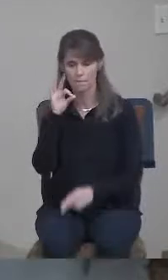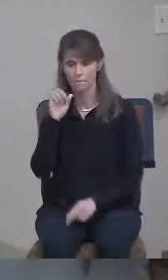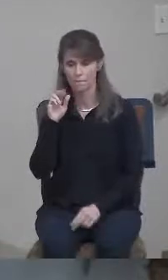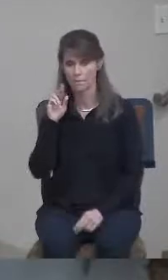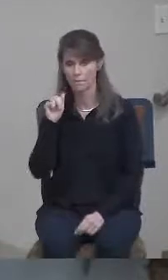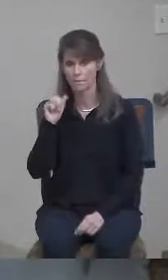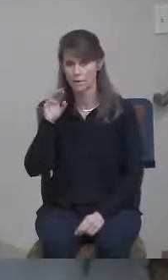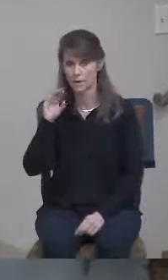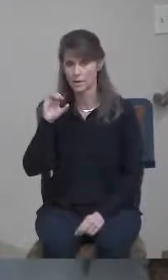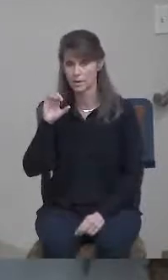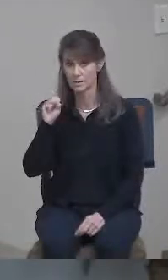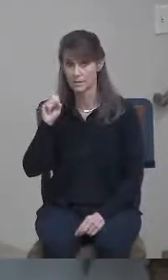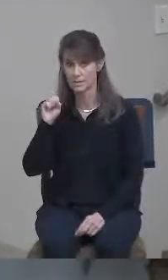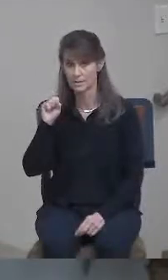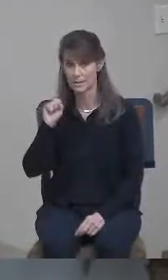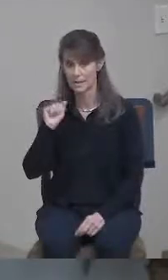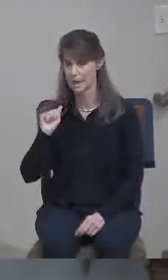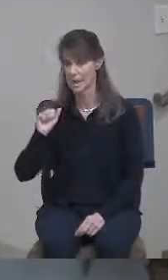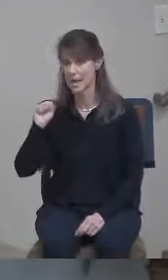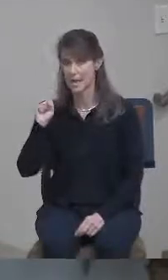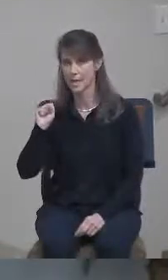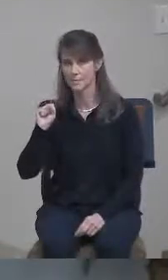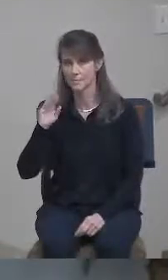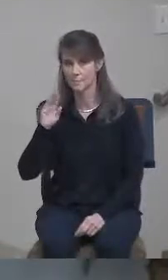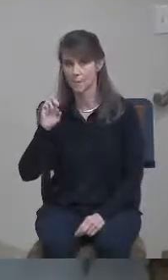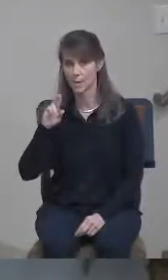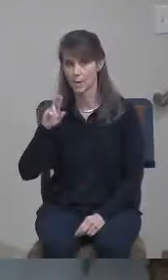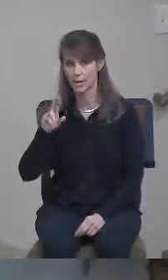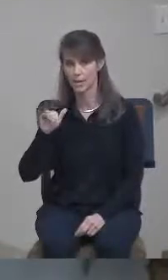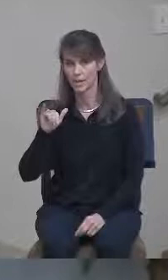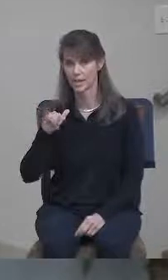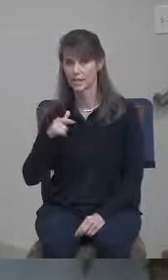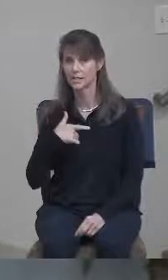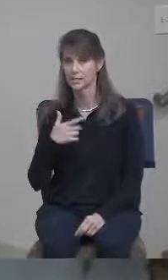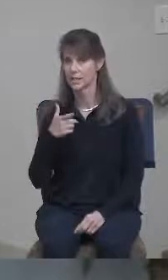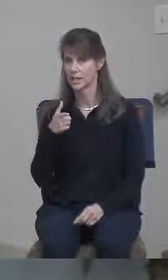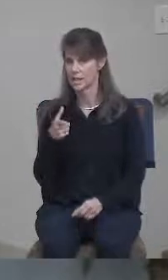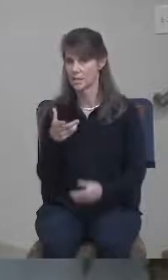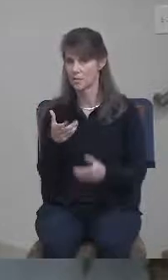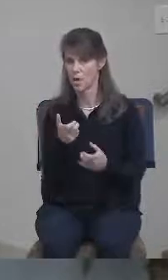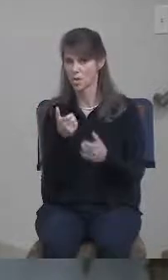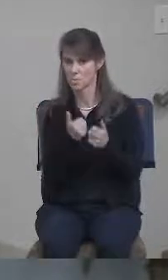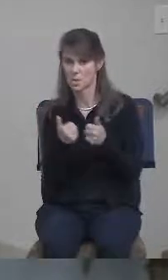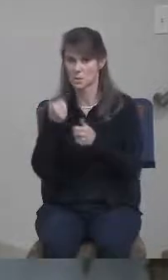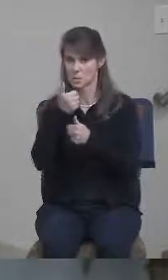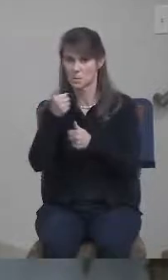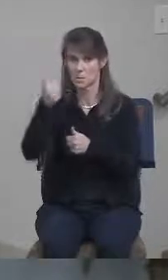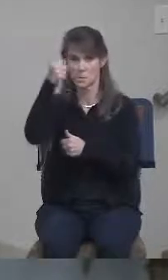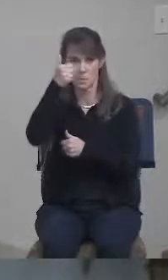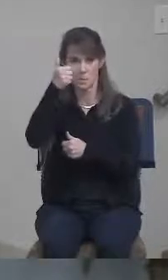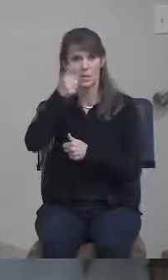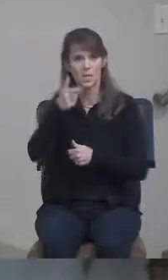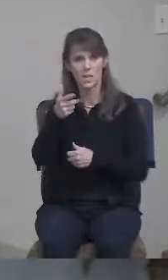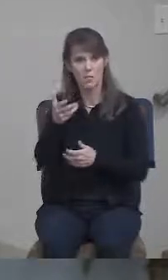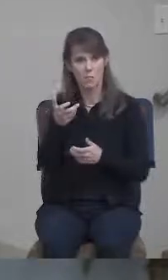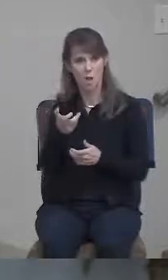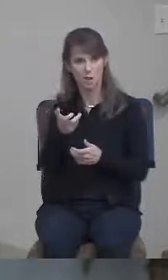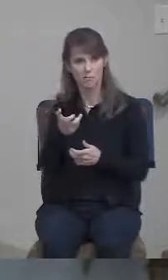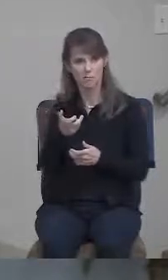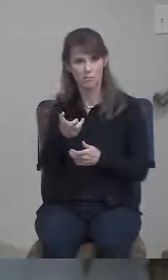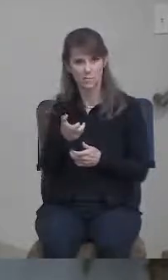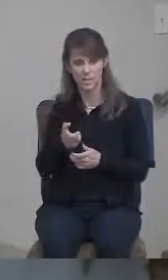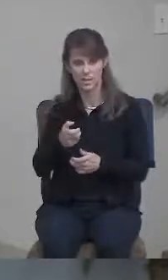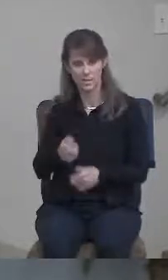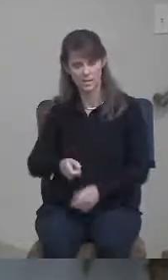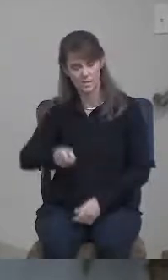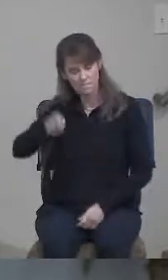himself at the top position as the head of the new church. He was the superintendent of the Methodist Church and took that top position.